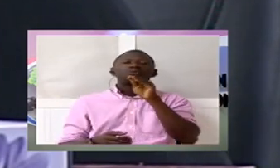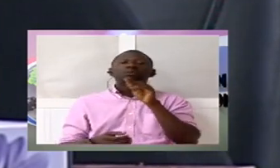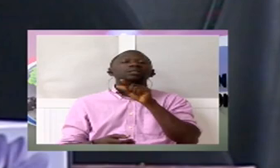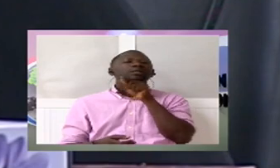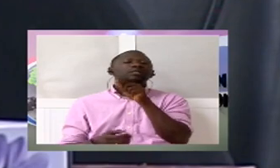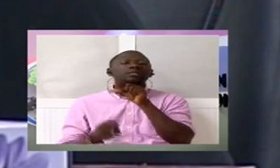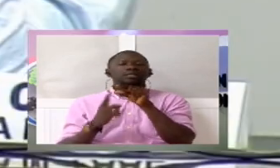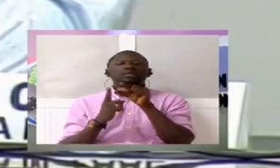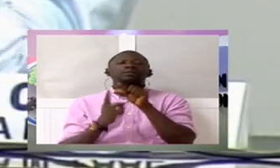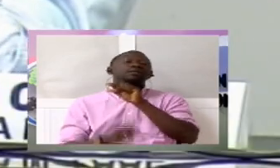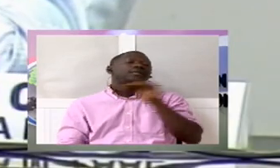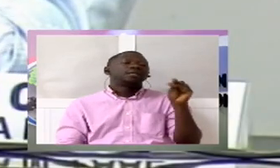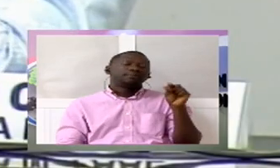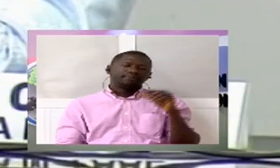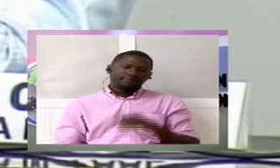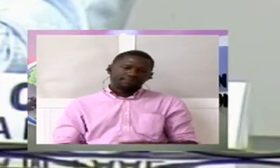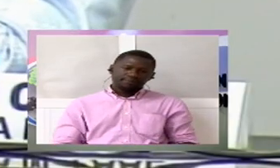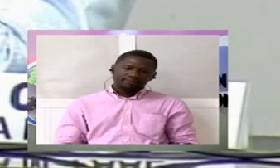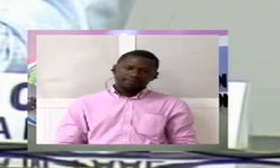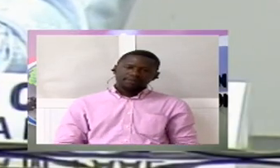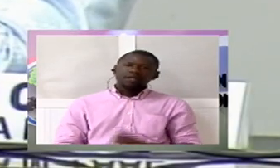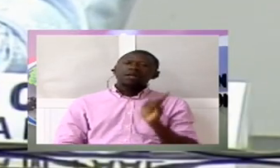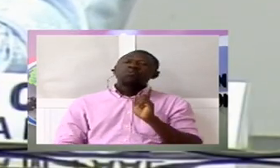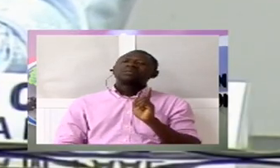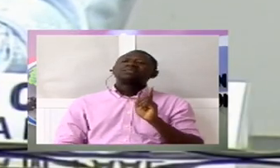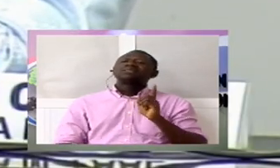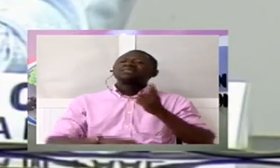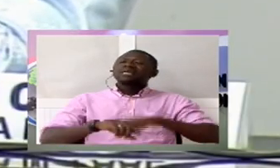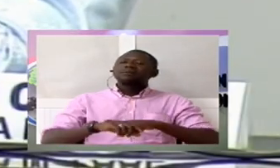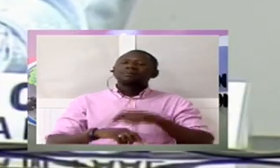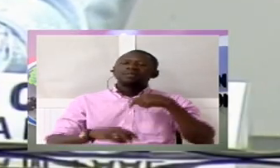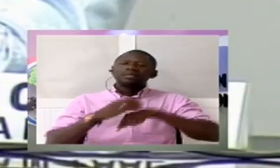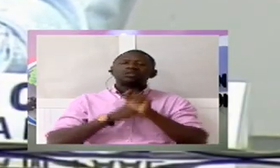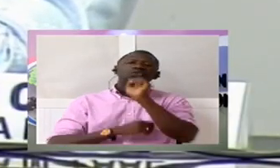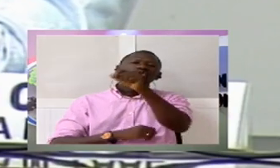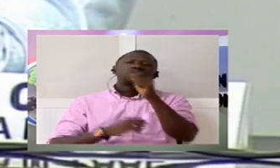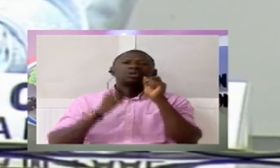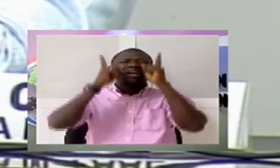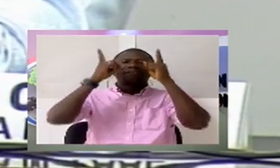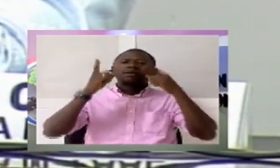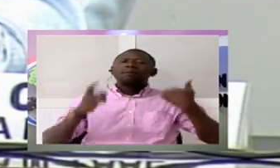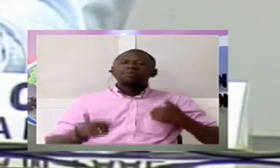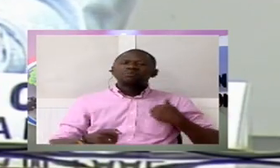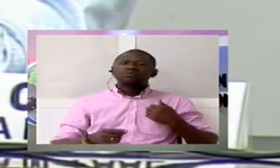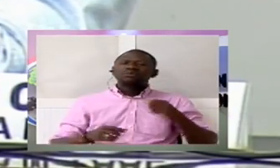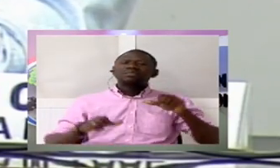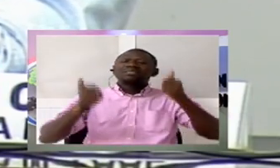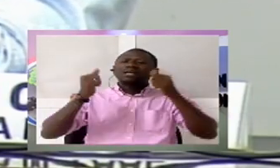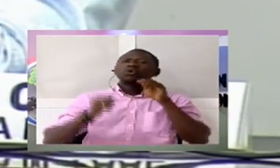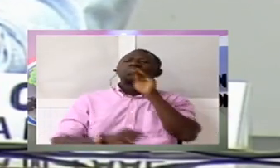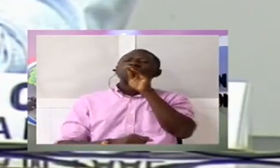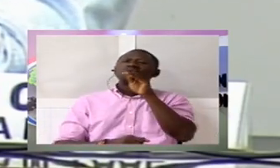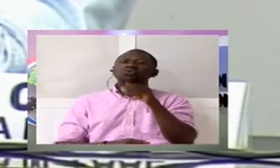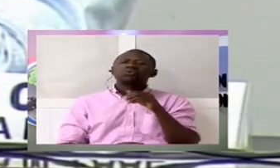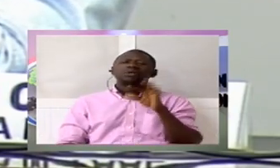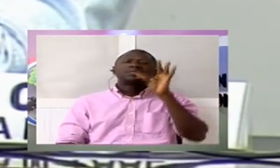it. At what stage in your life did people start calling you by that name? What did you malom? Ila baluoko no mulia